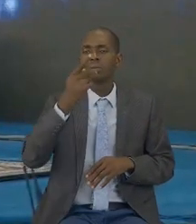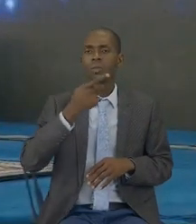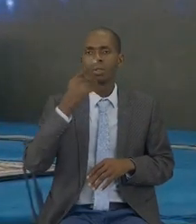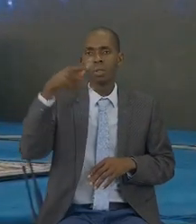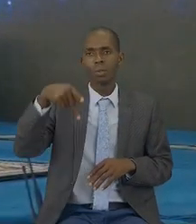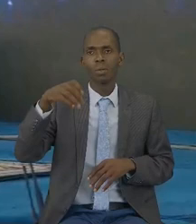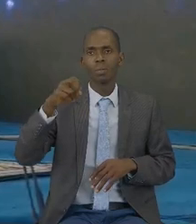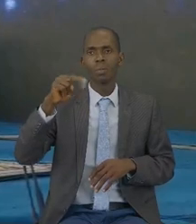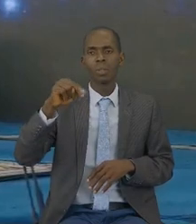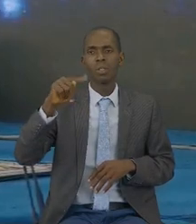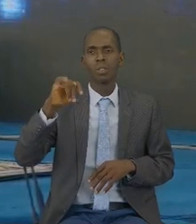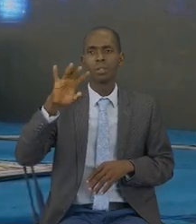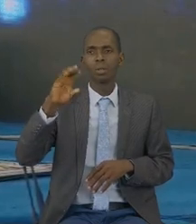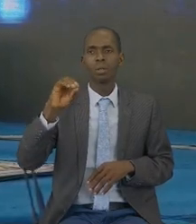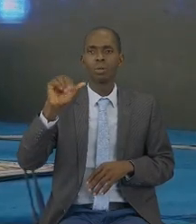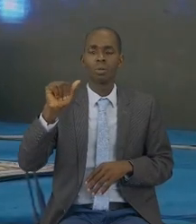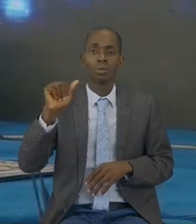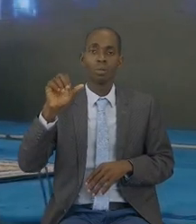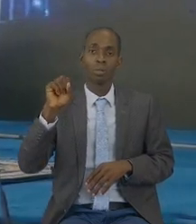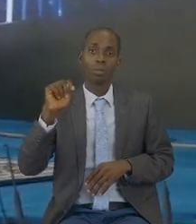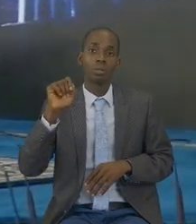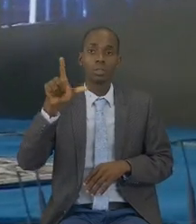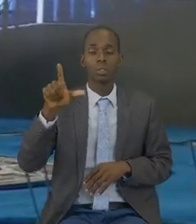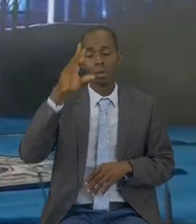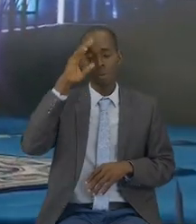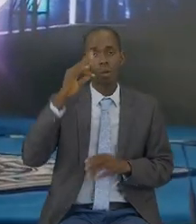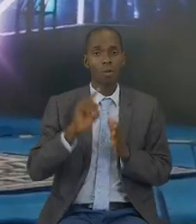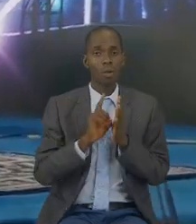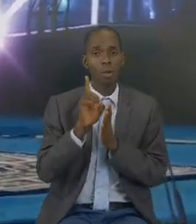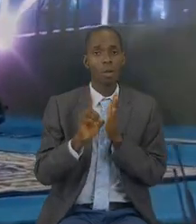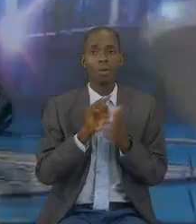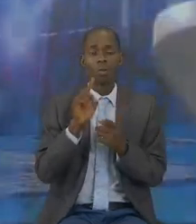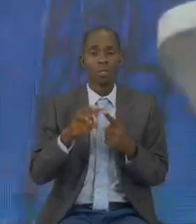the hour, once he takes the microphone,